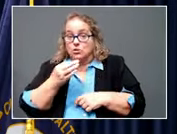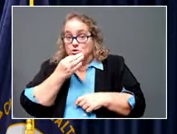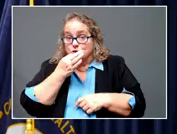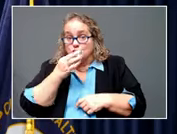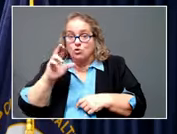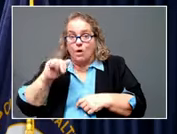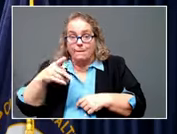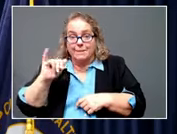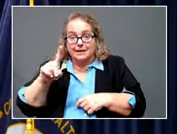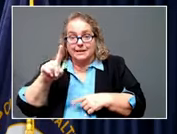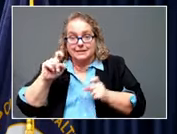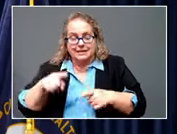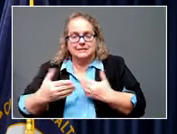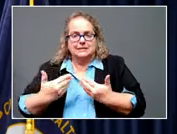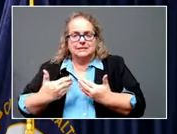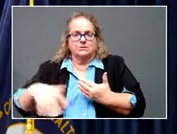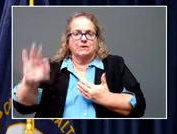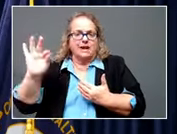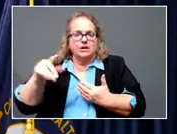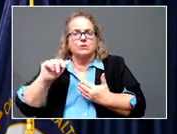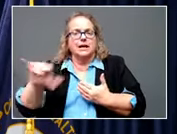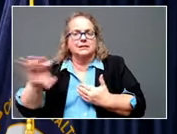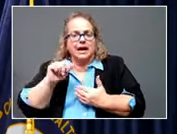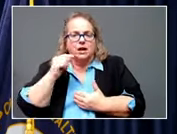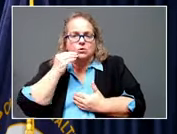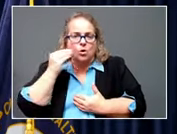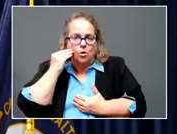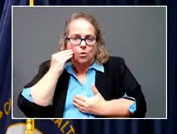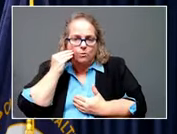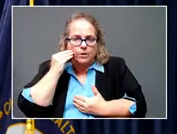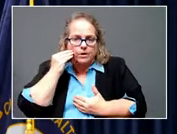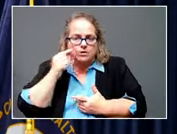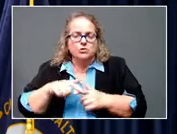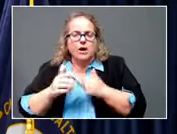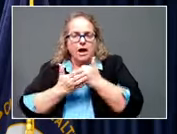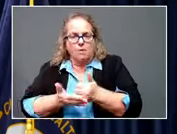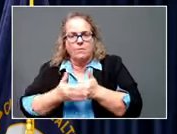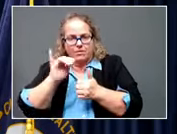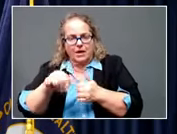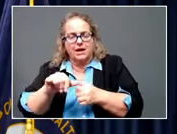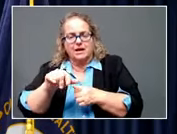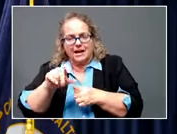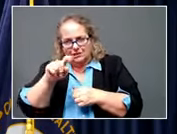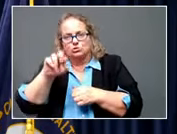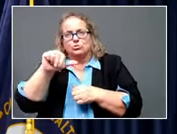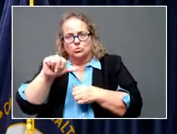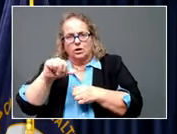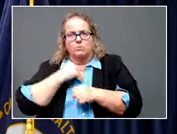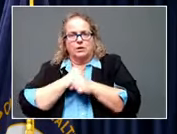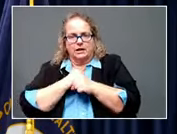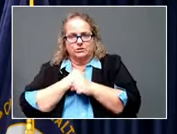available that you can take at home. That's going to help add an extra layer of protection. Okay, so if that's